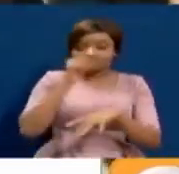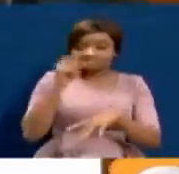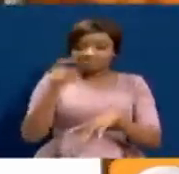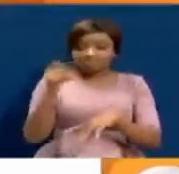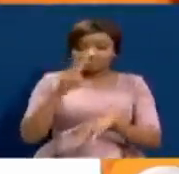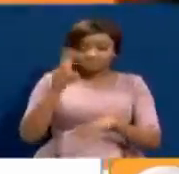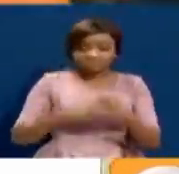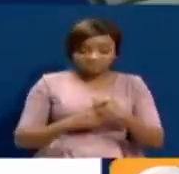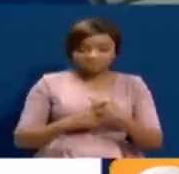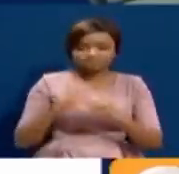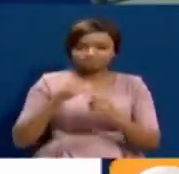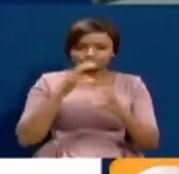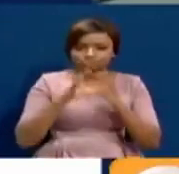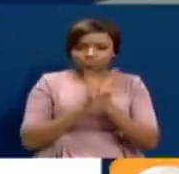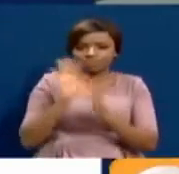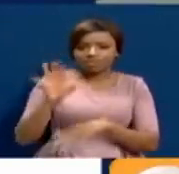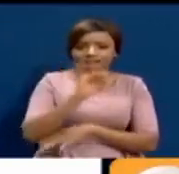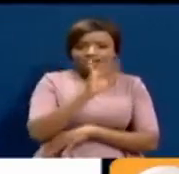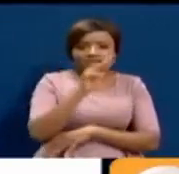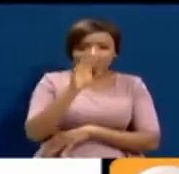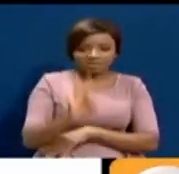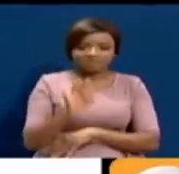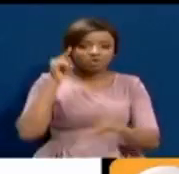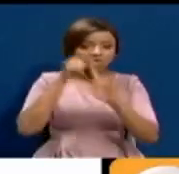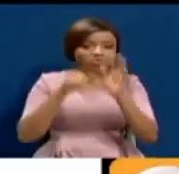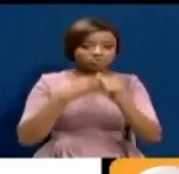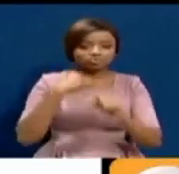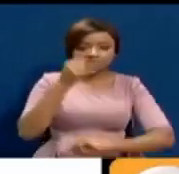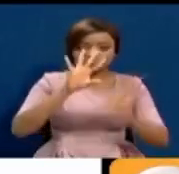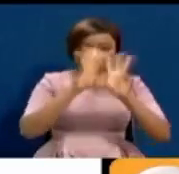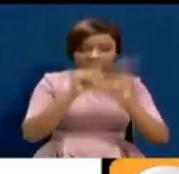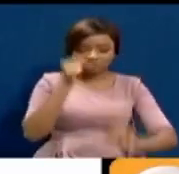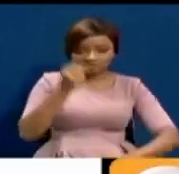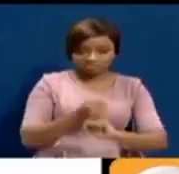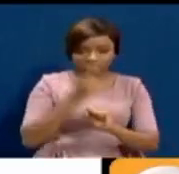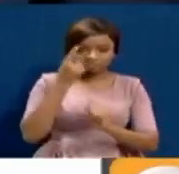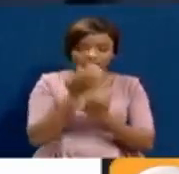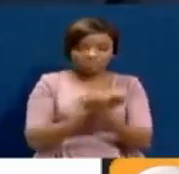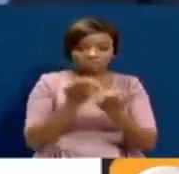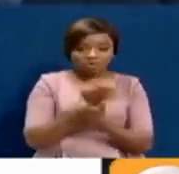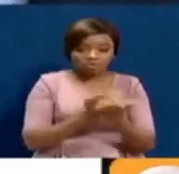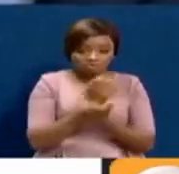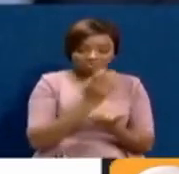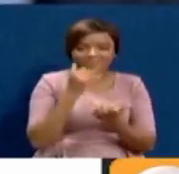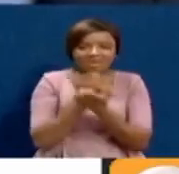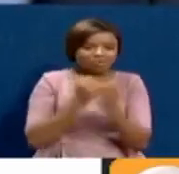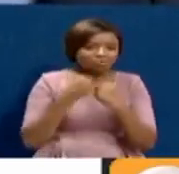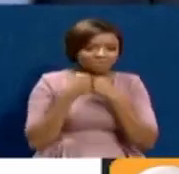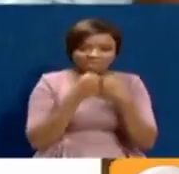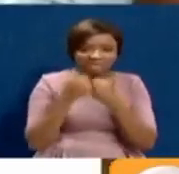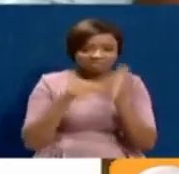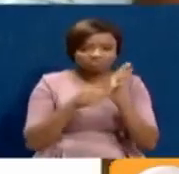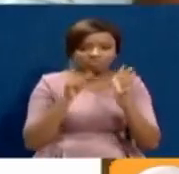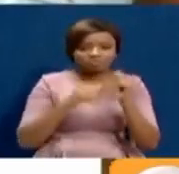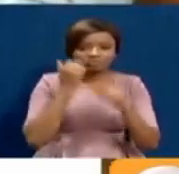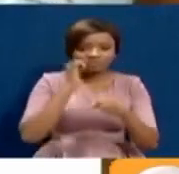reached out to the International Monetary Fund, IMF, for budgetary support to weather the coronavirus economic hardships. According to